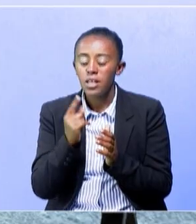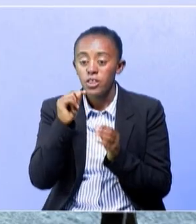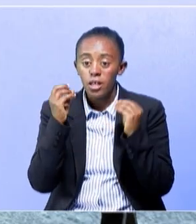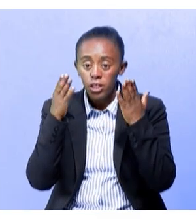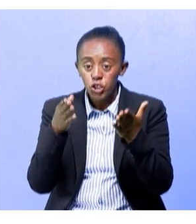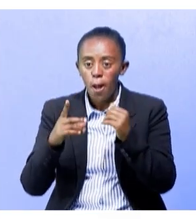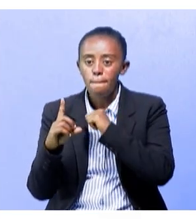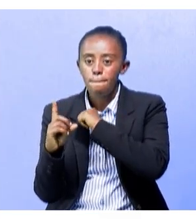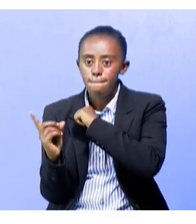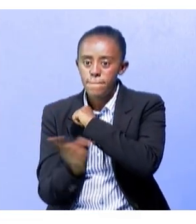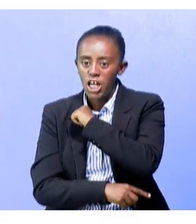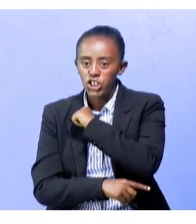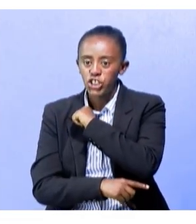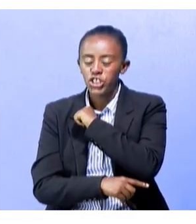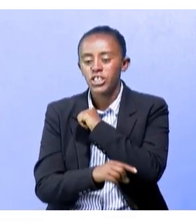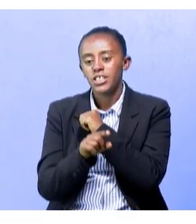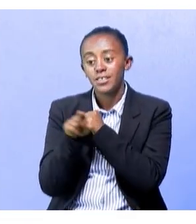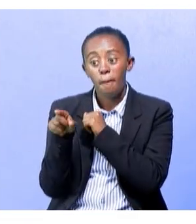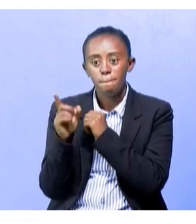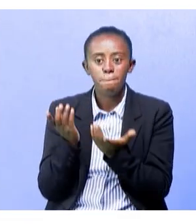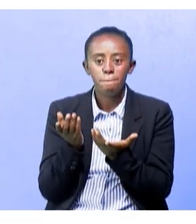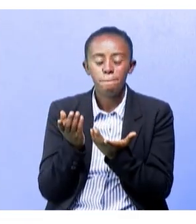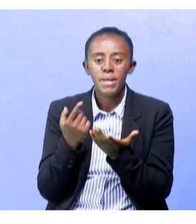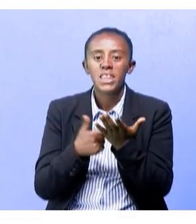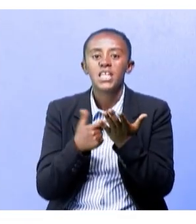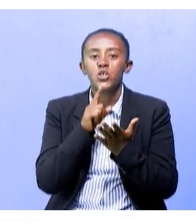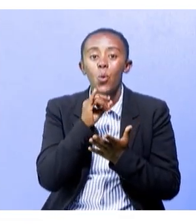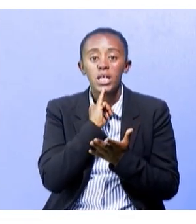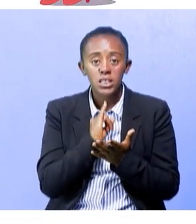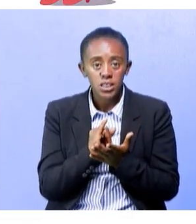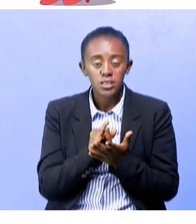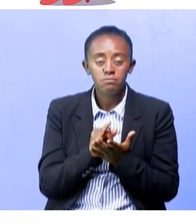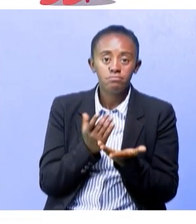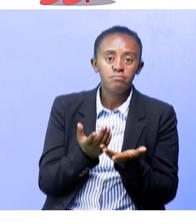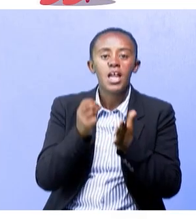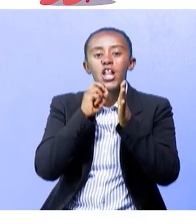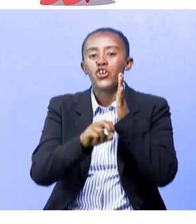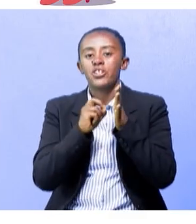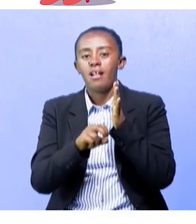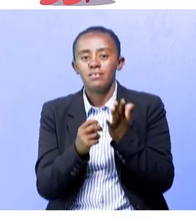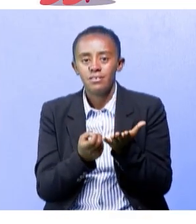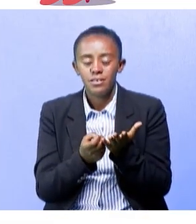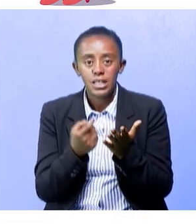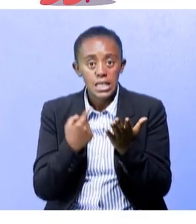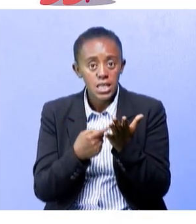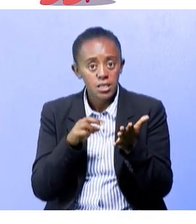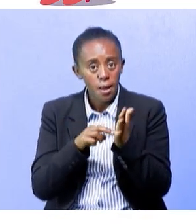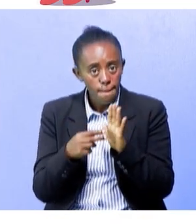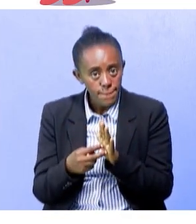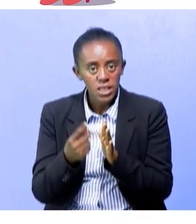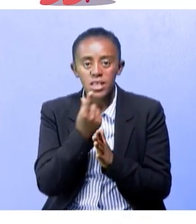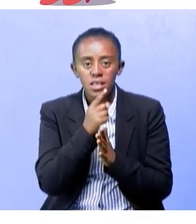teacher punished them. This one is the result. This means